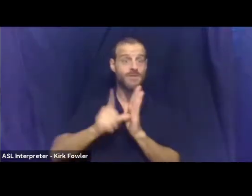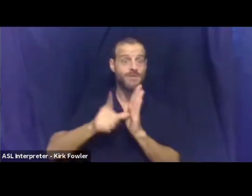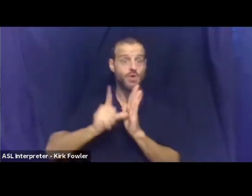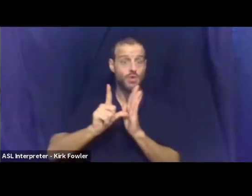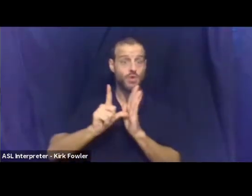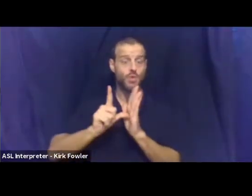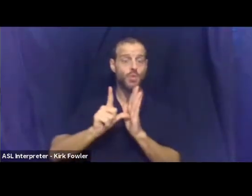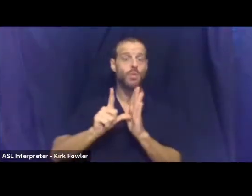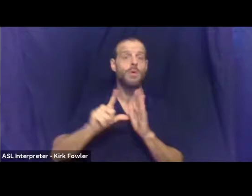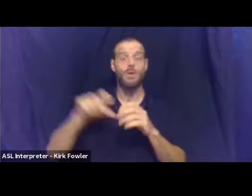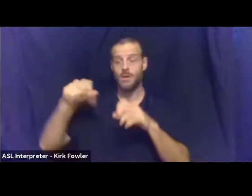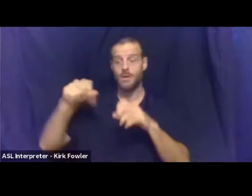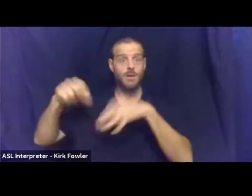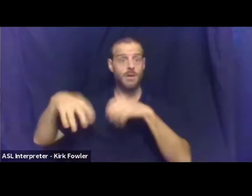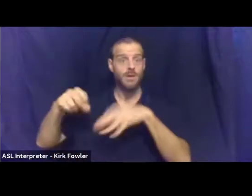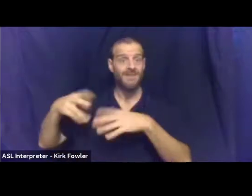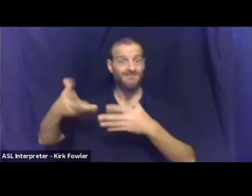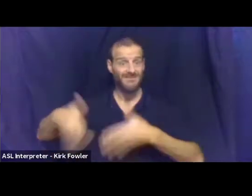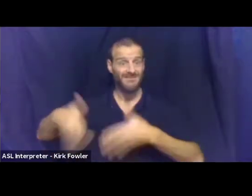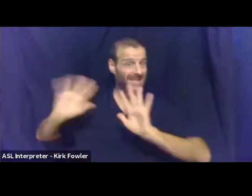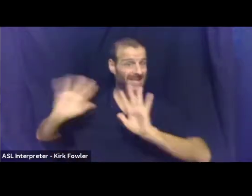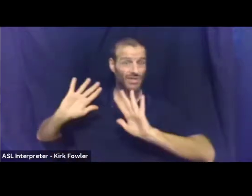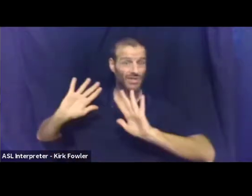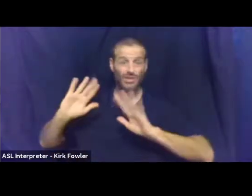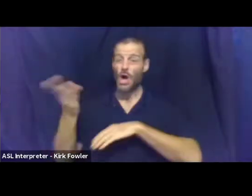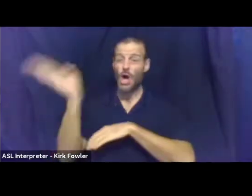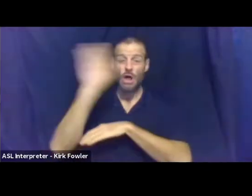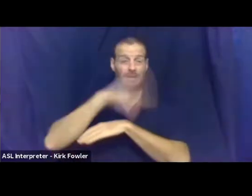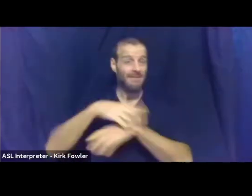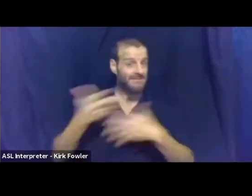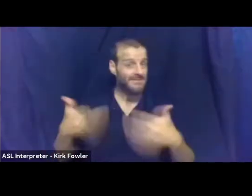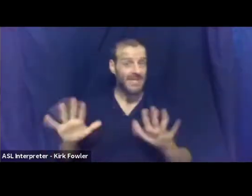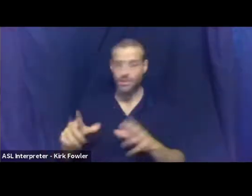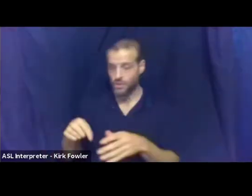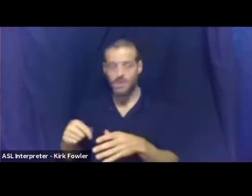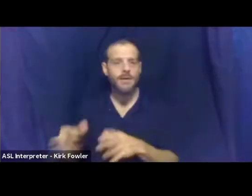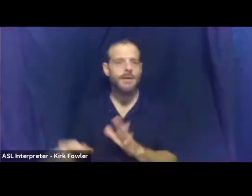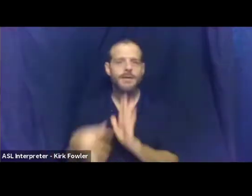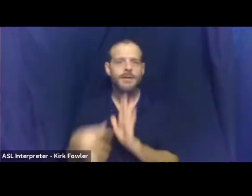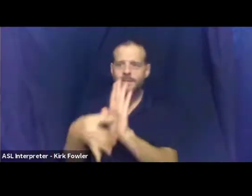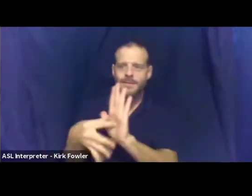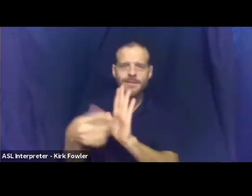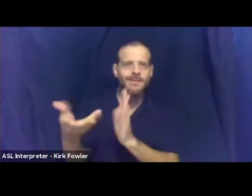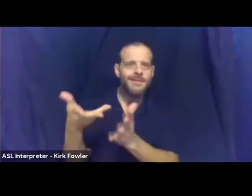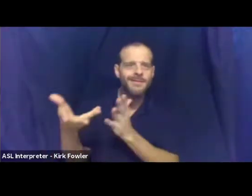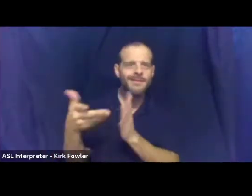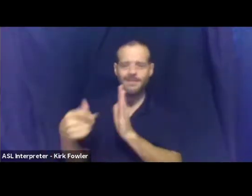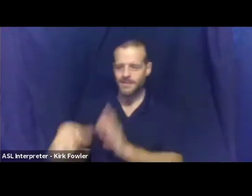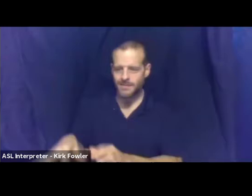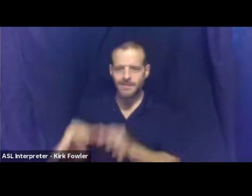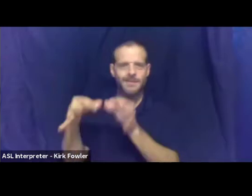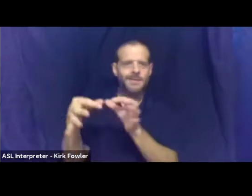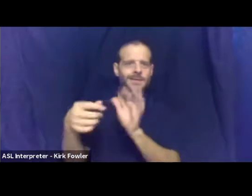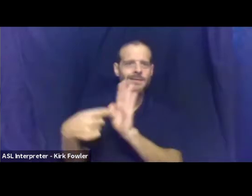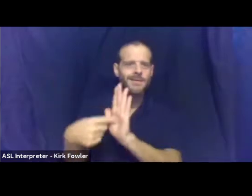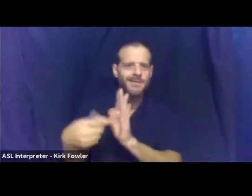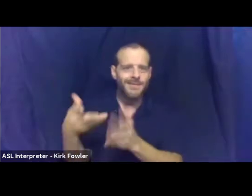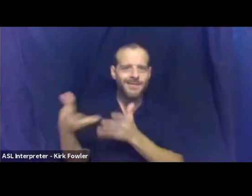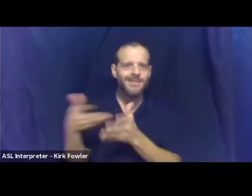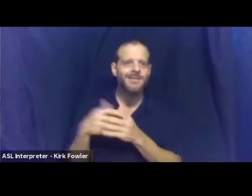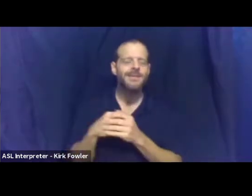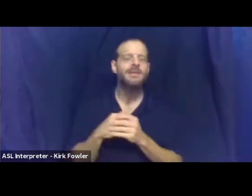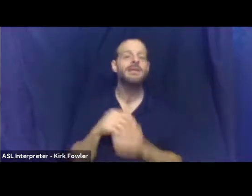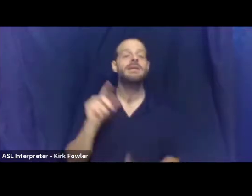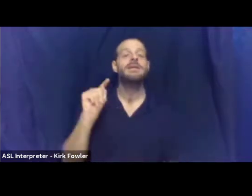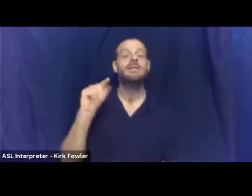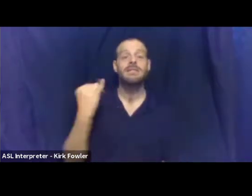system and going through what has been finished and giving them access to all of those cards. Um, I know as TJ started to develop